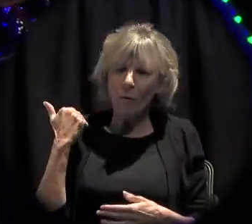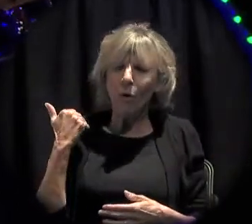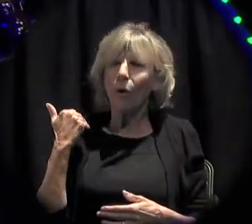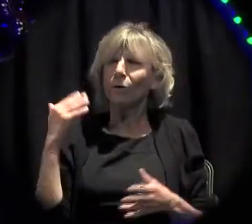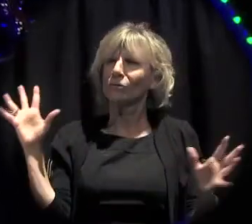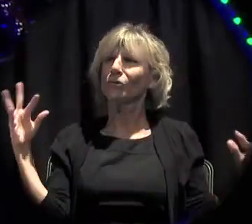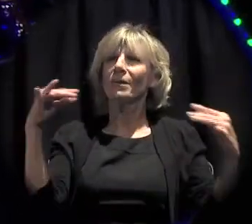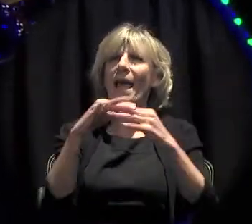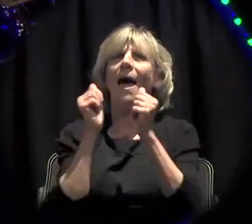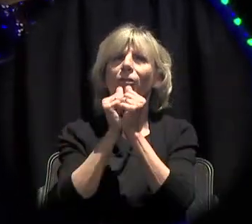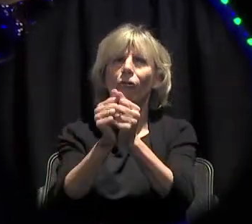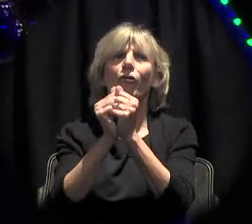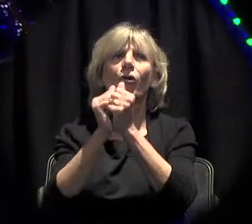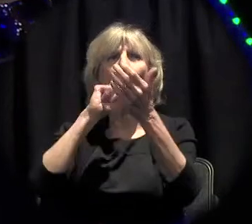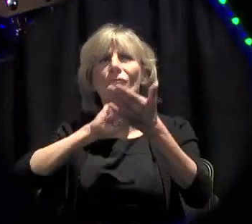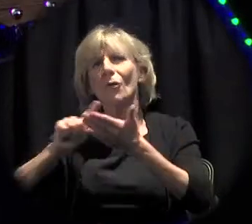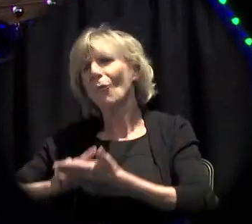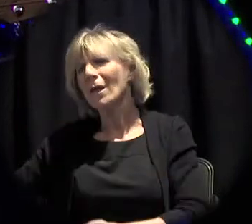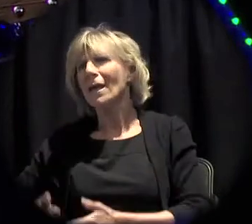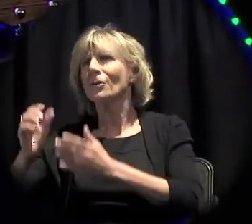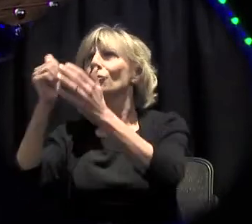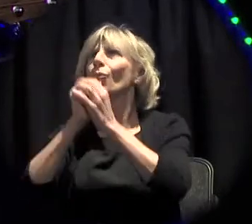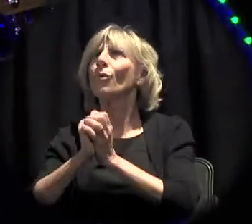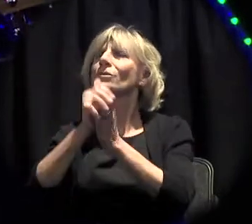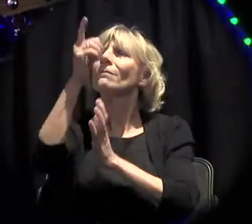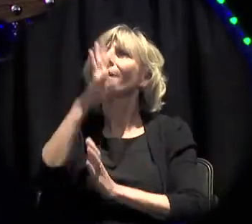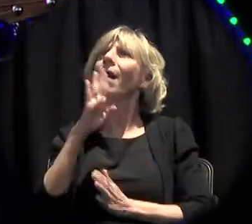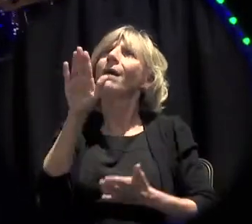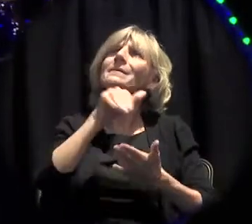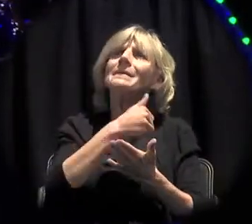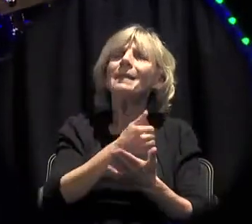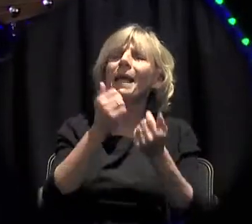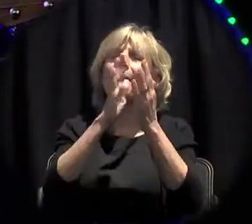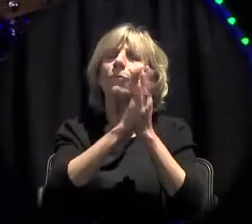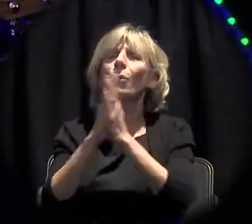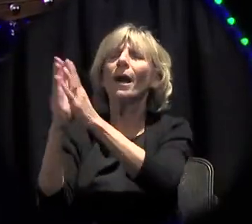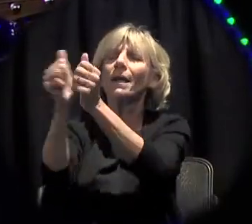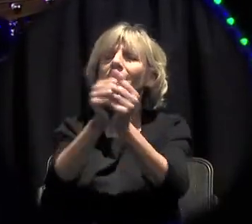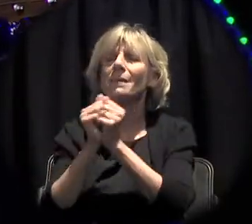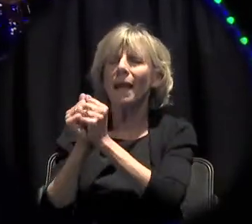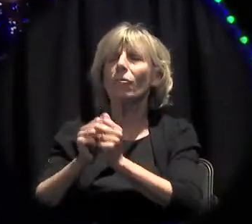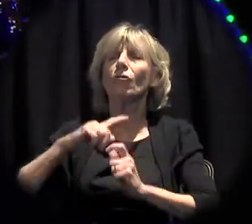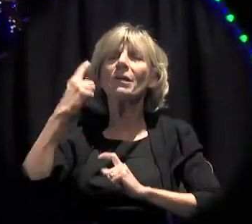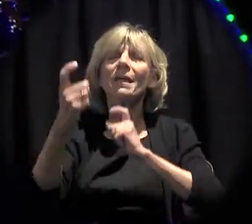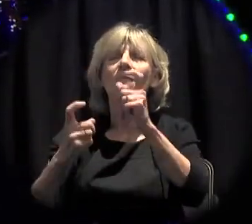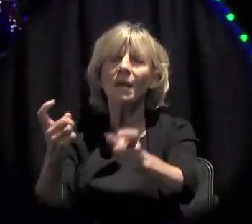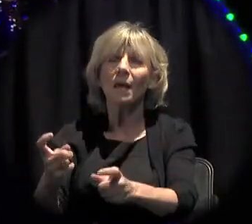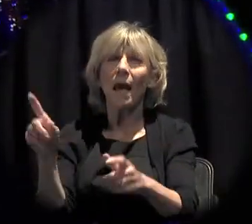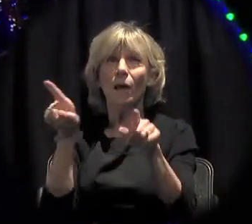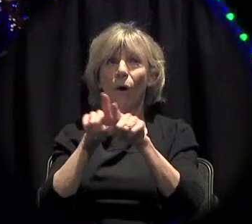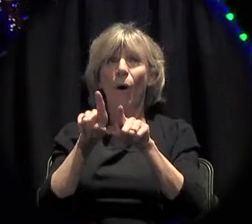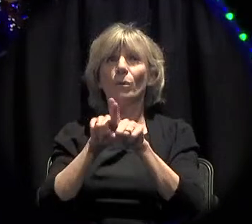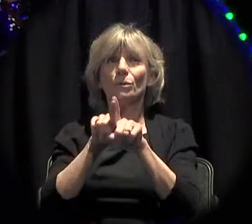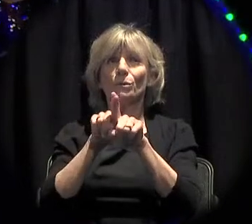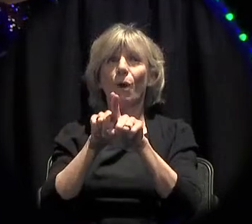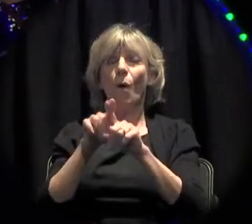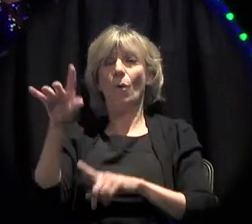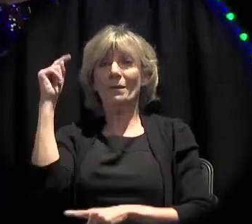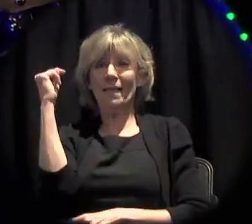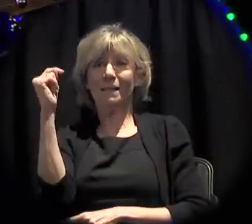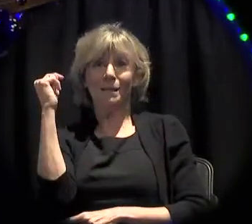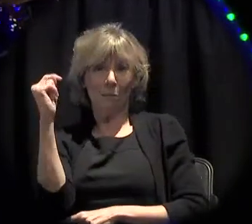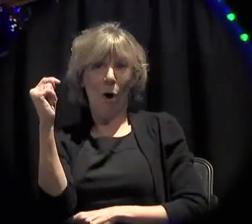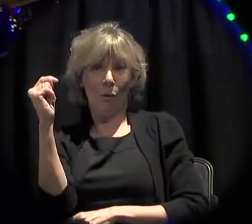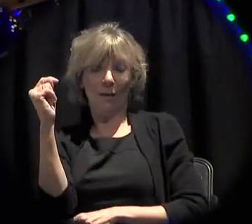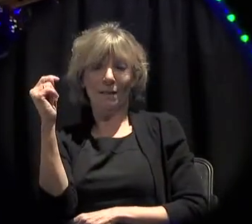after week to worship God through singing, through praying together, through giving, and also through hearing testimony of